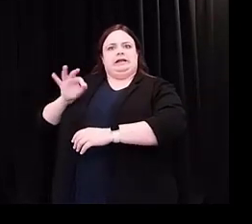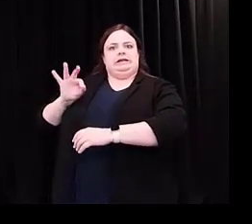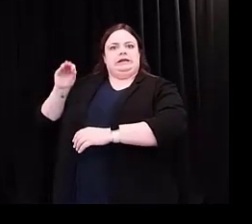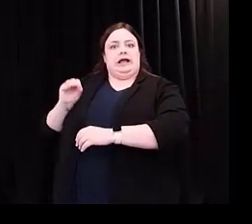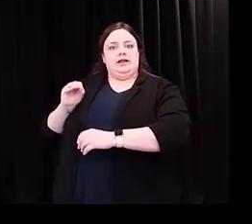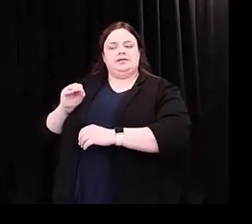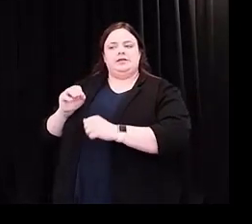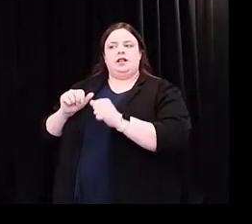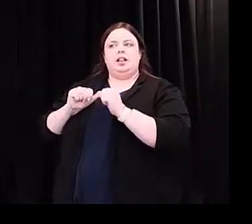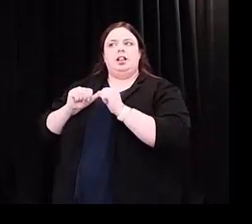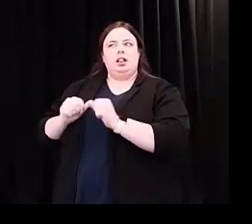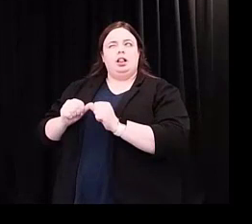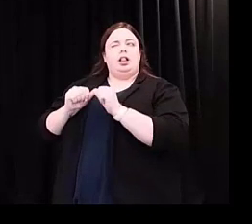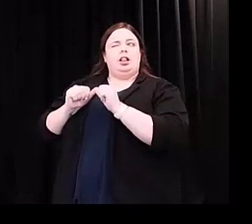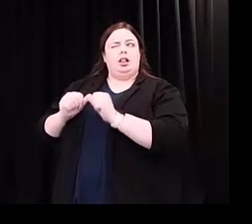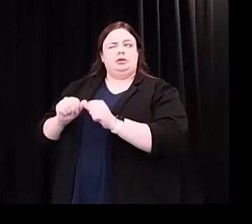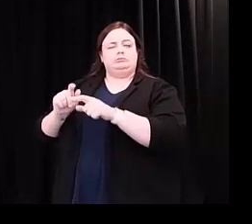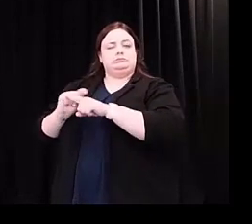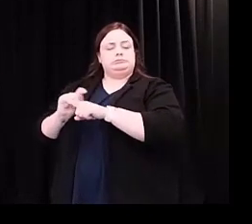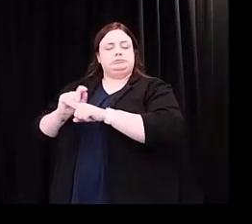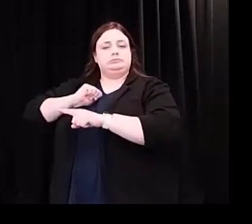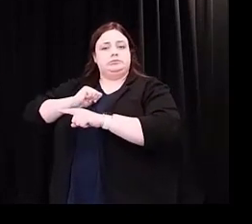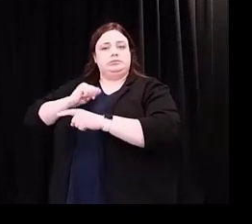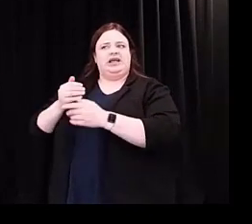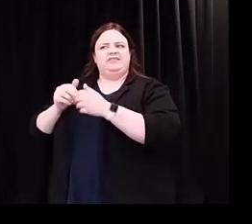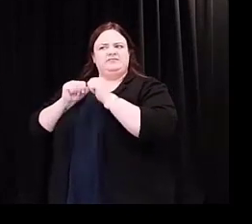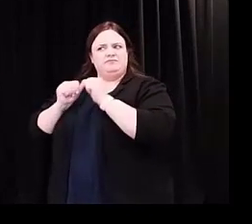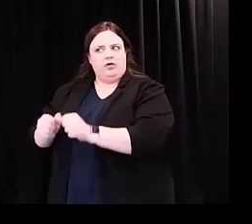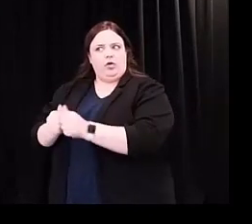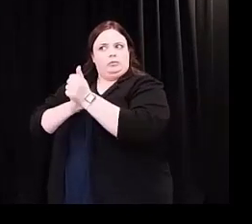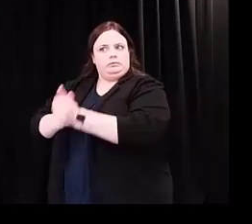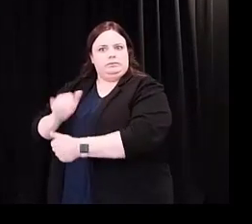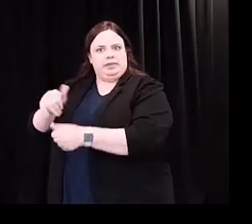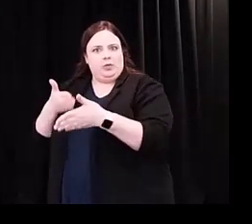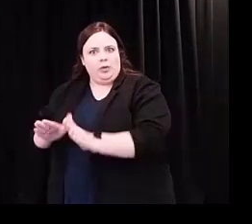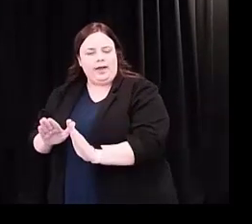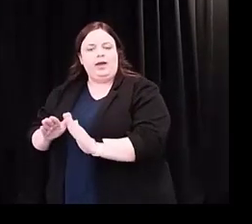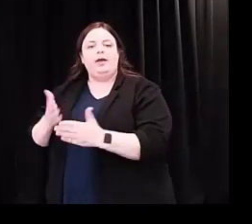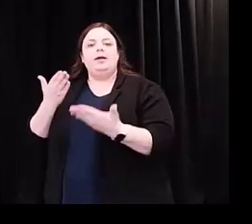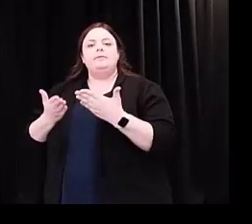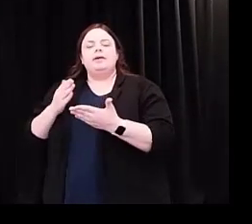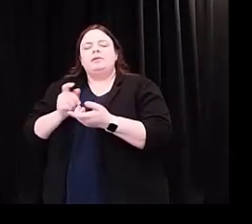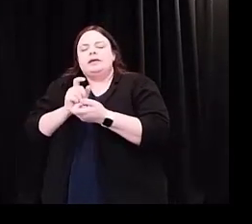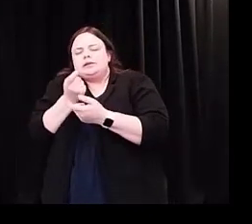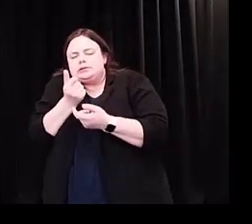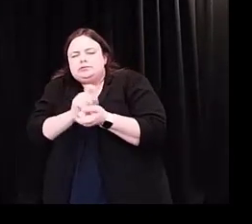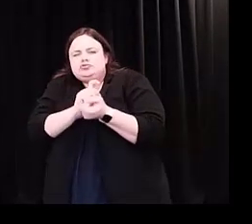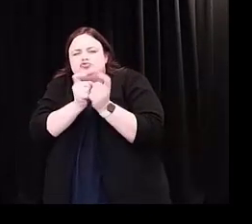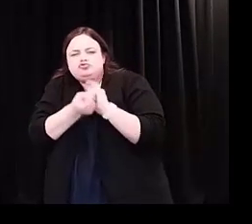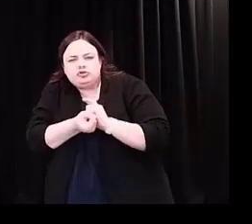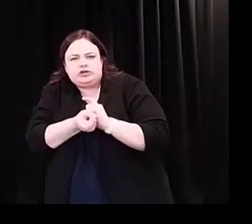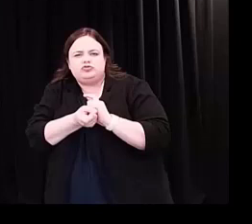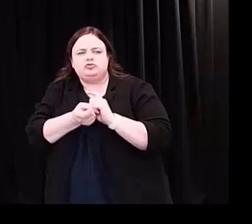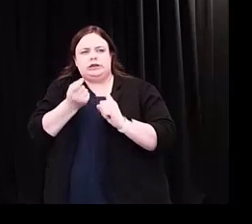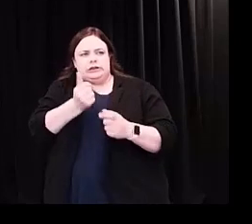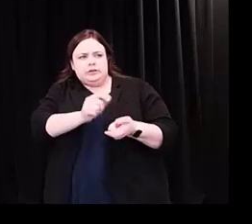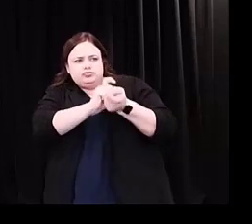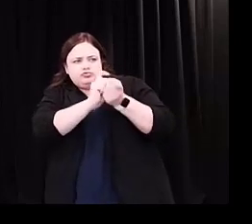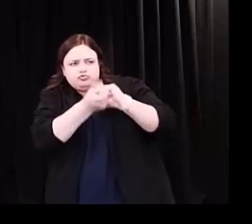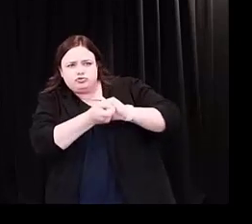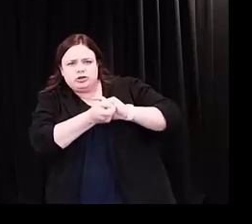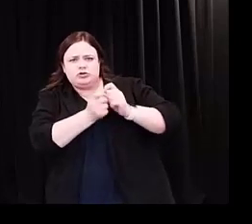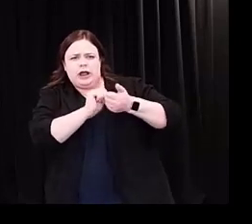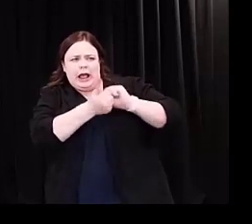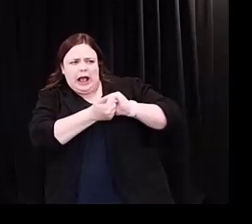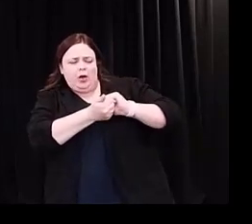kind of kept doing it that way. And so what we're talking about is maybe a small change to your workflow, a small change to the way you